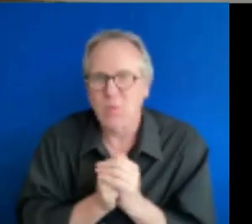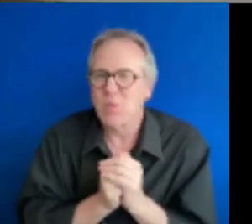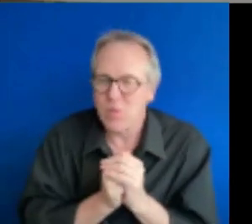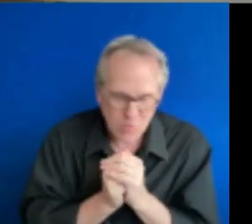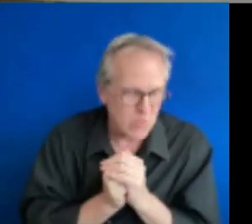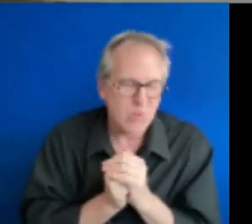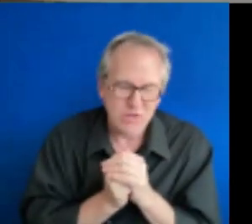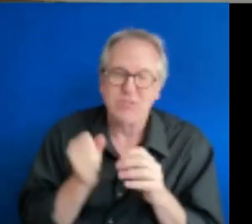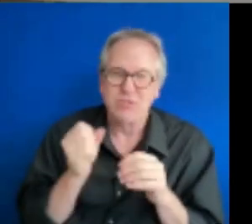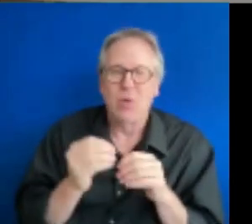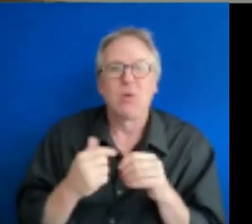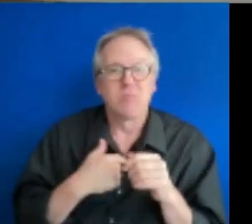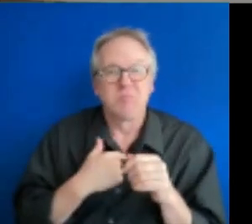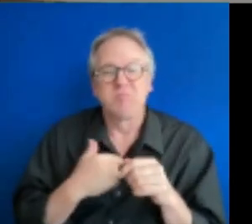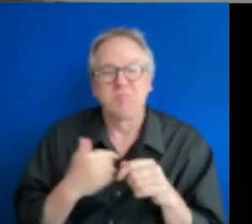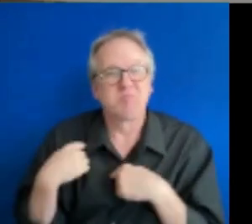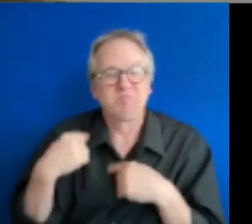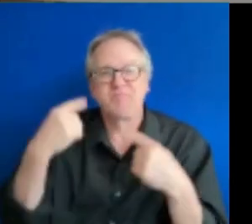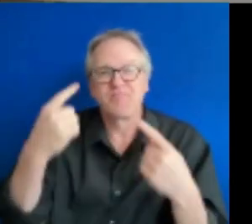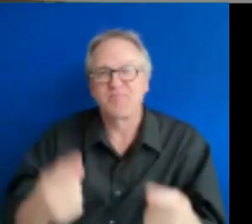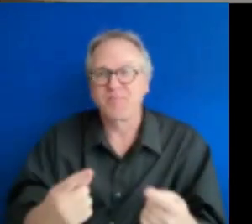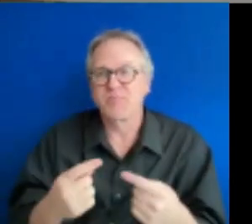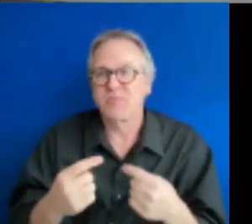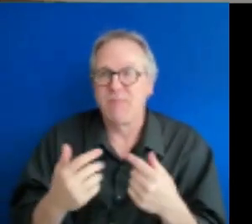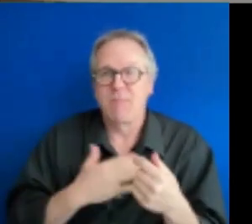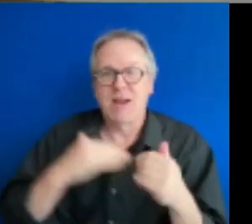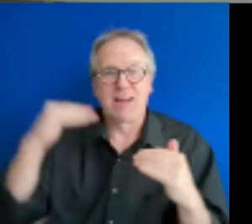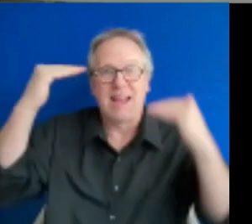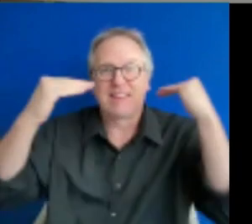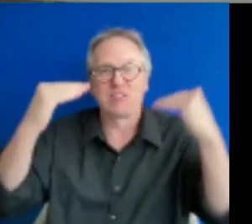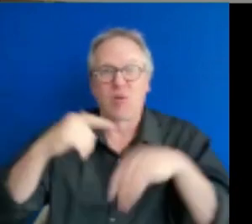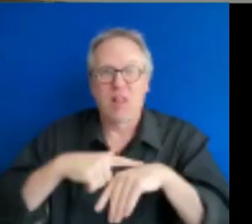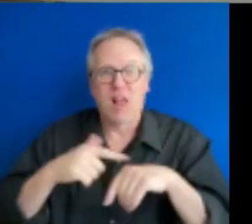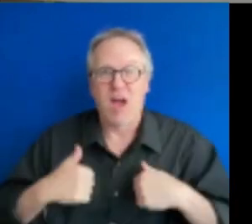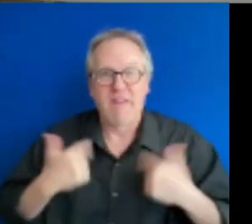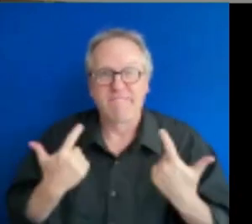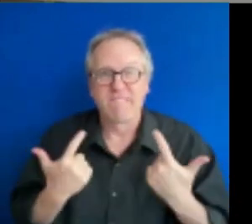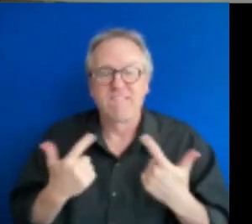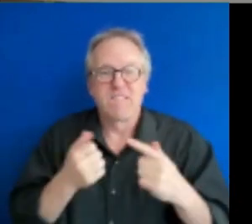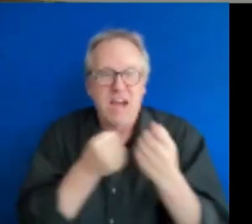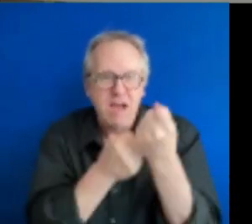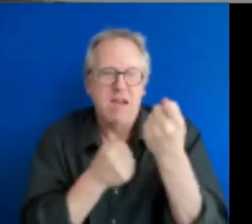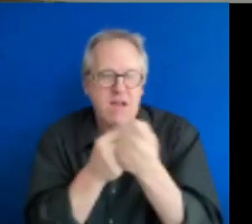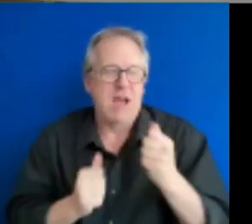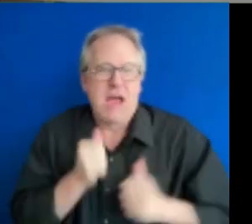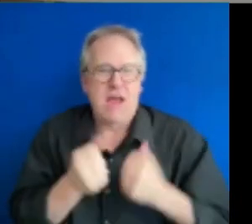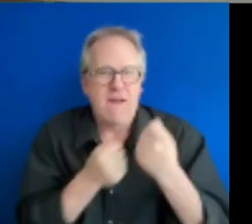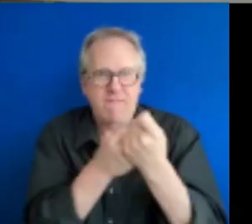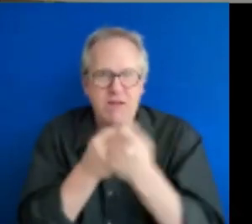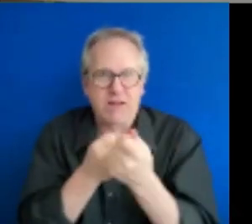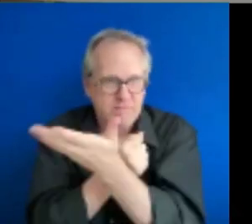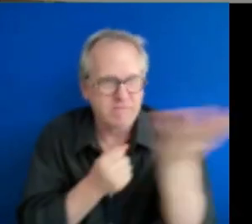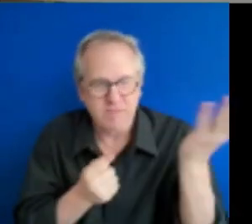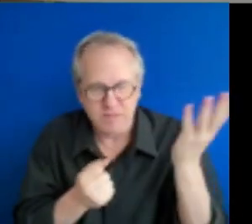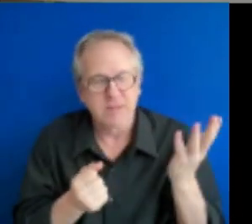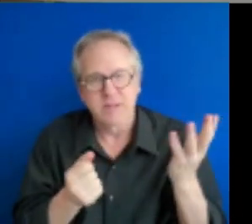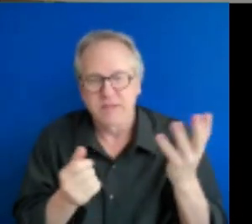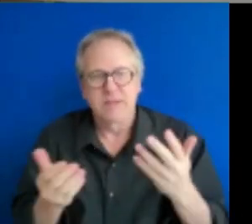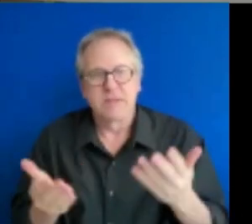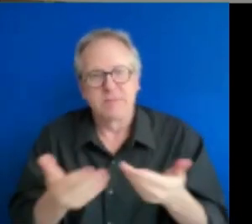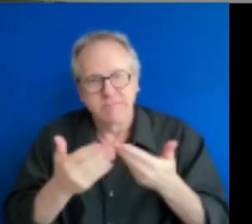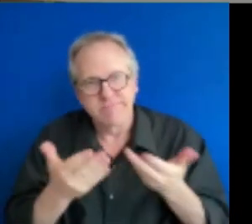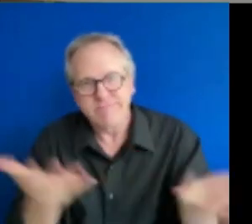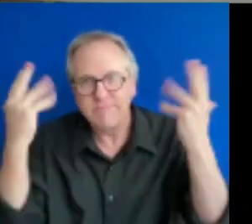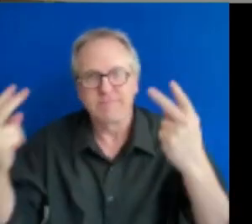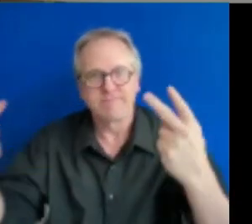so I have spent all of my adult life advocating for us to come out of the closet, as